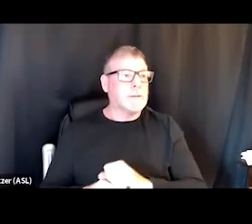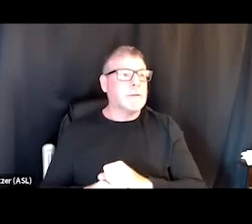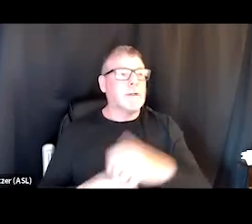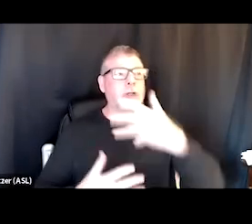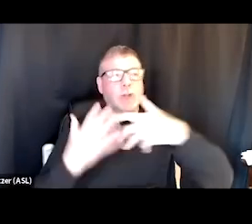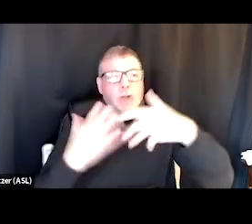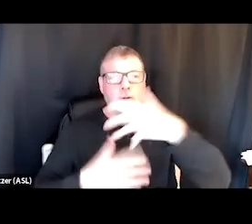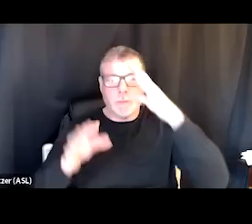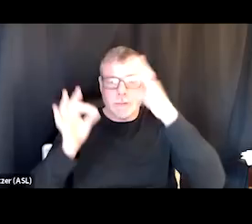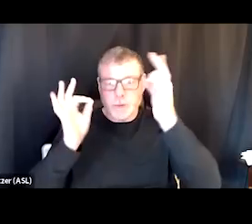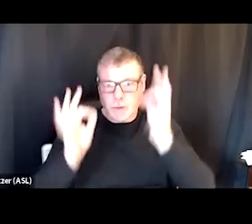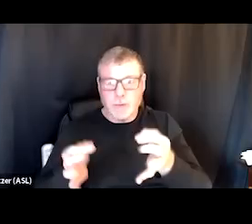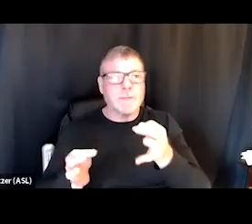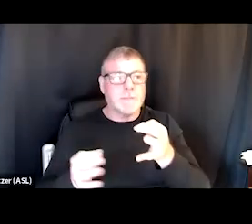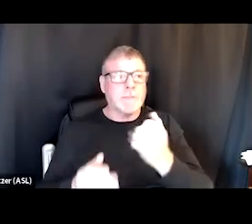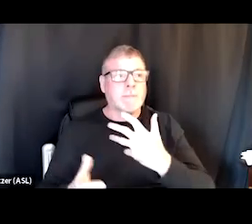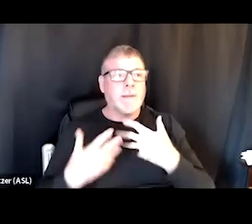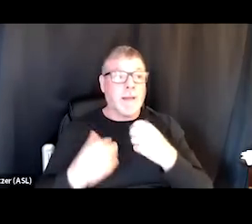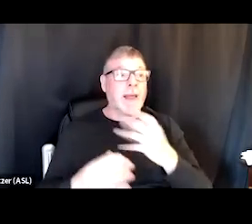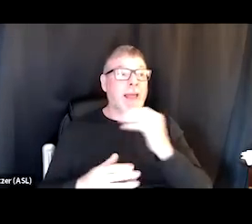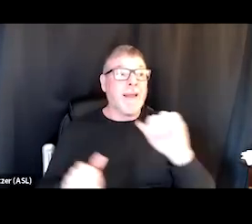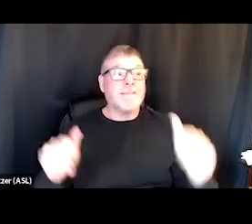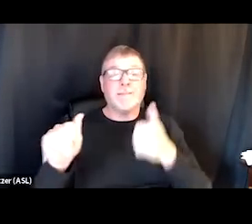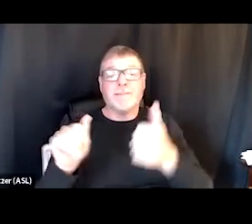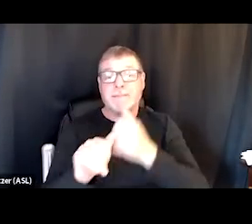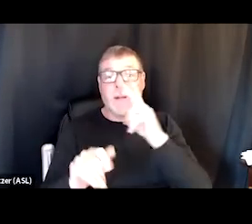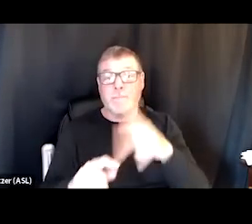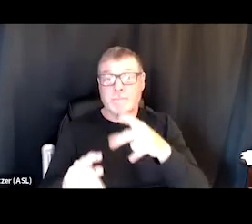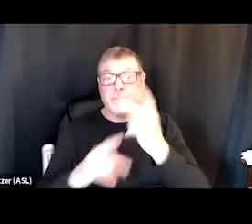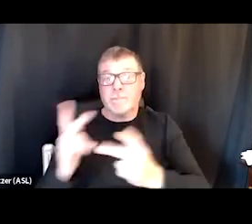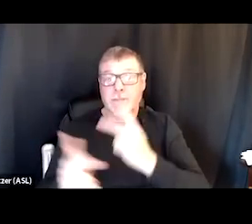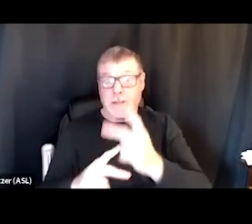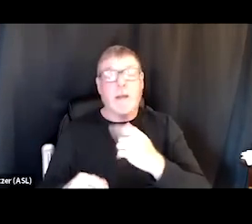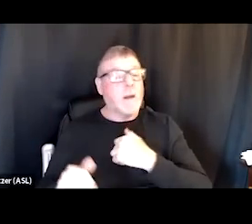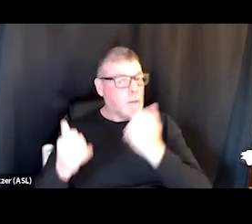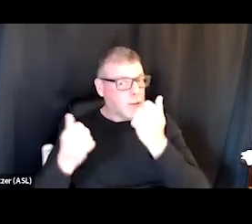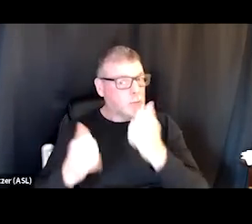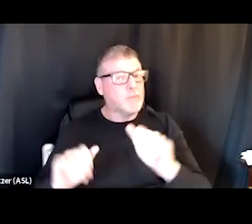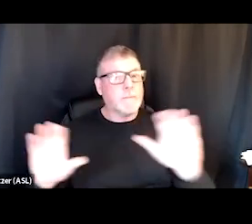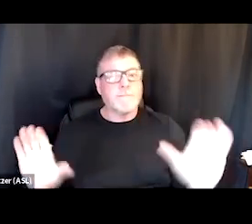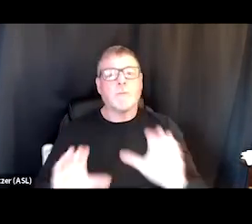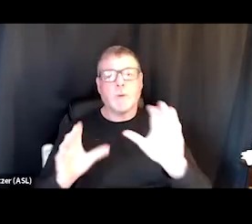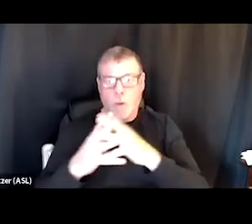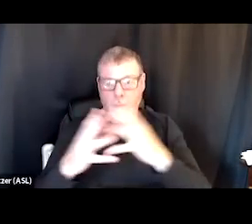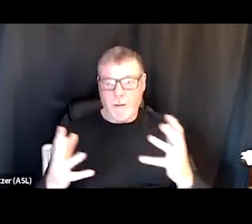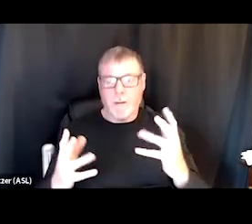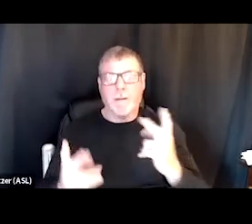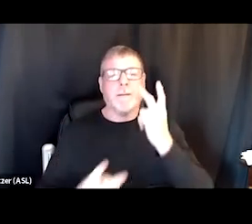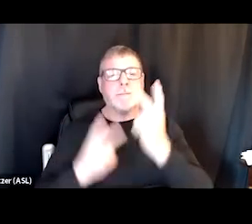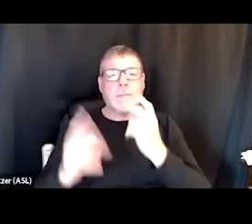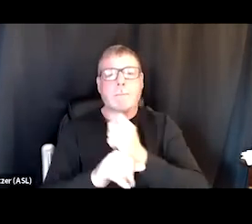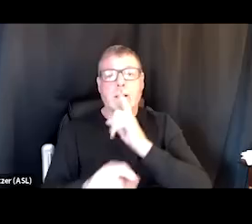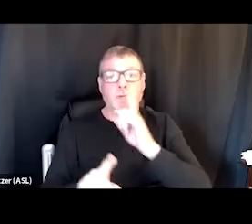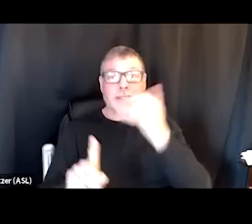of health resources, and follow-up visits to encampments. That's something we try and do a lot of is follow-ups to make sure they're still there,